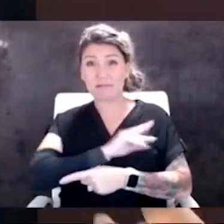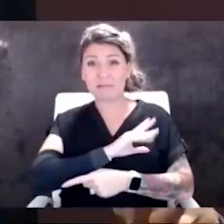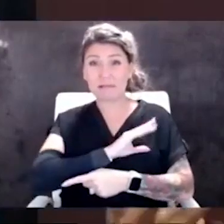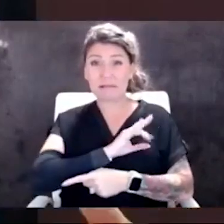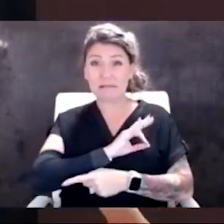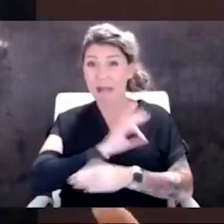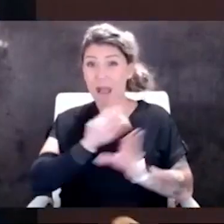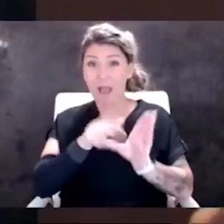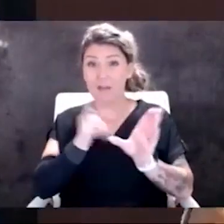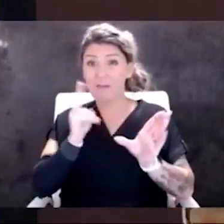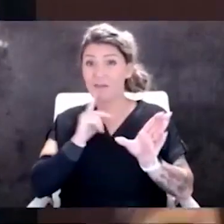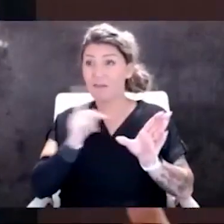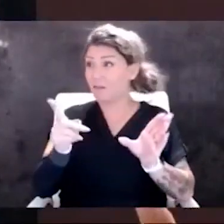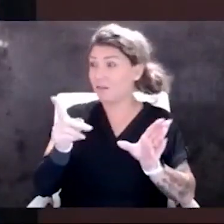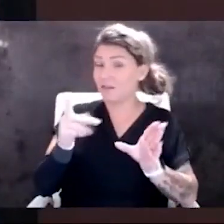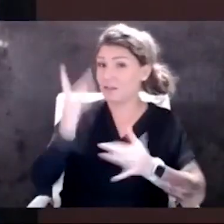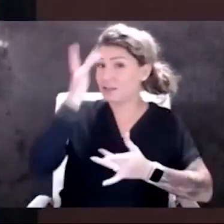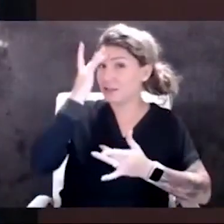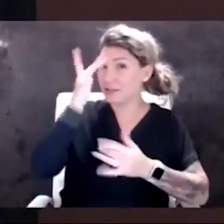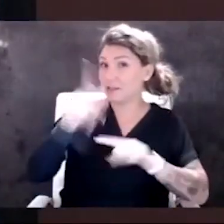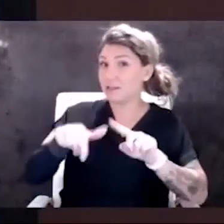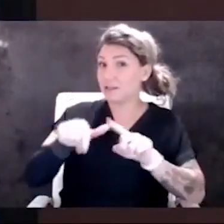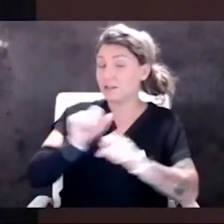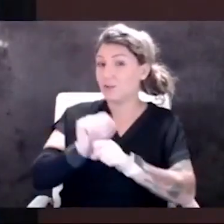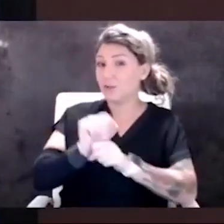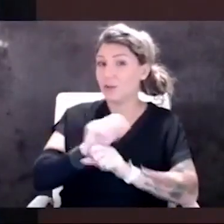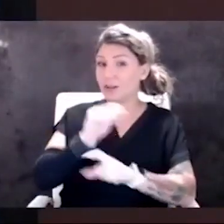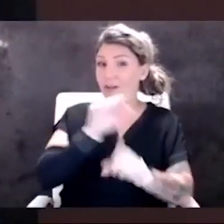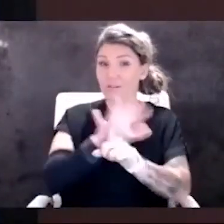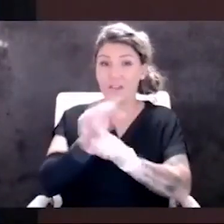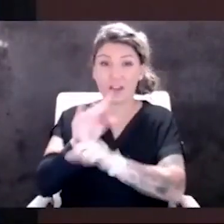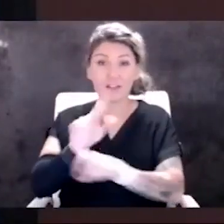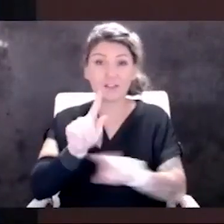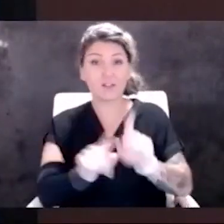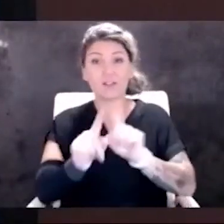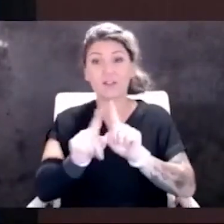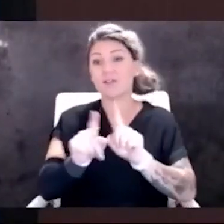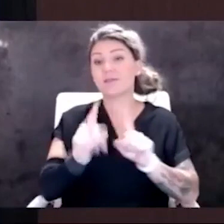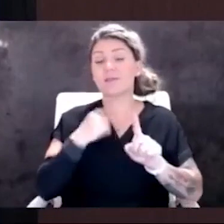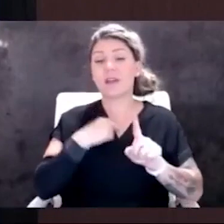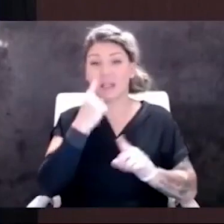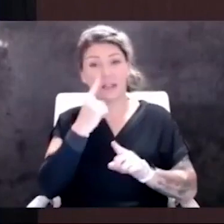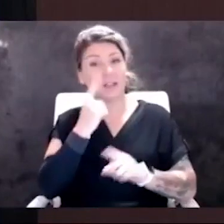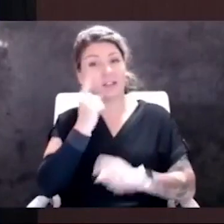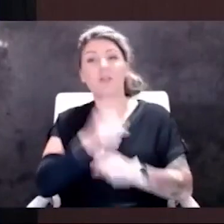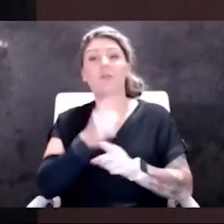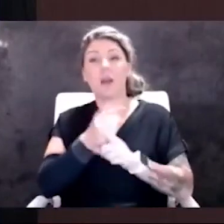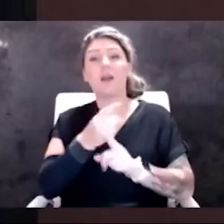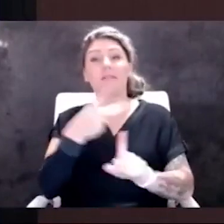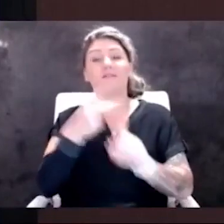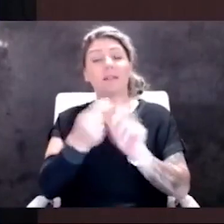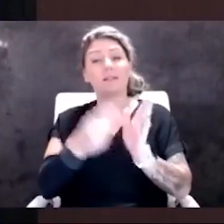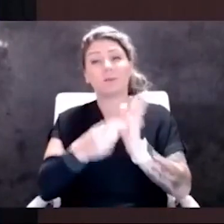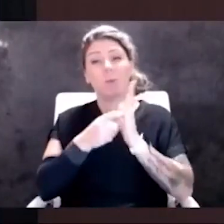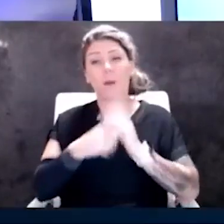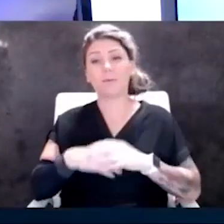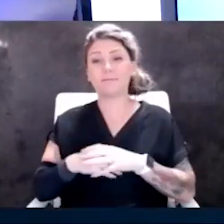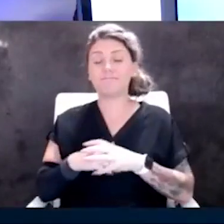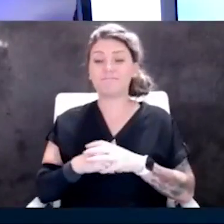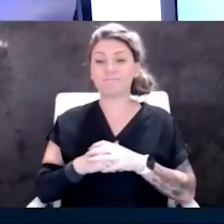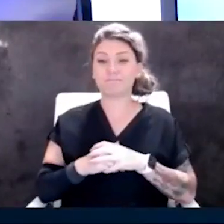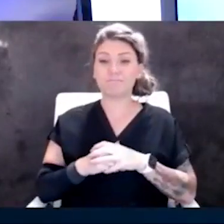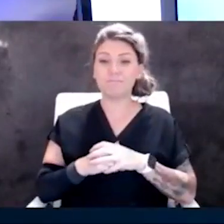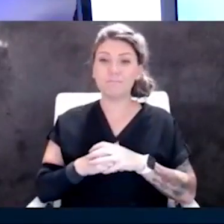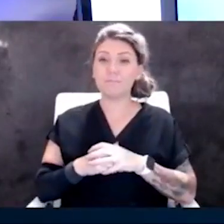COVID, they can't work, so that affects you too. So ultimately, still, I think the right thing to do to have that vaccine requirement. So, Dr. Pike, as you look down